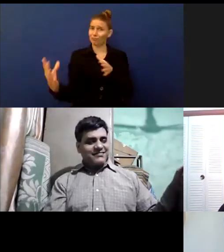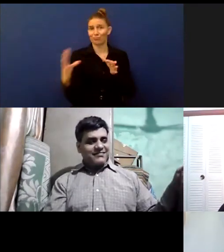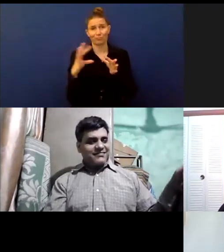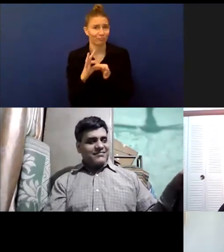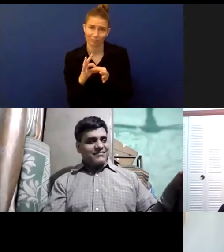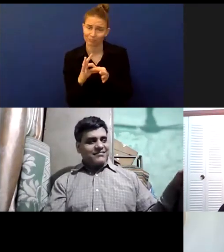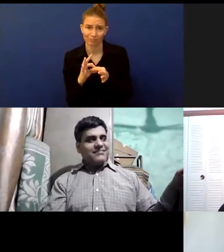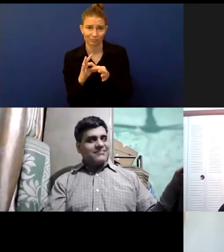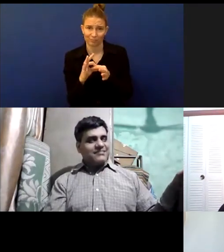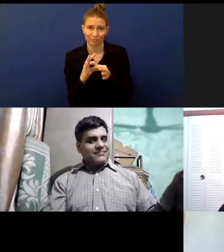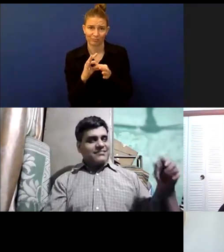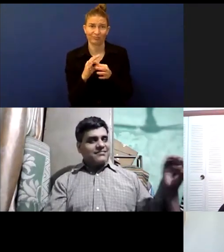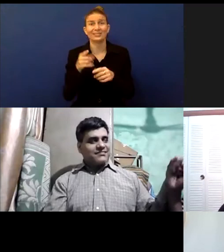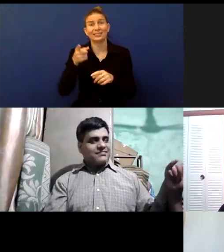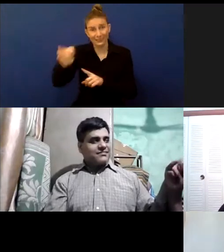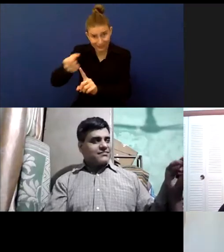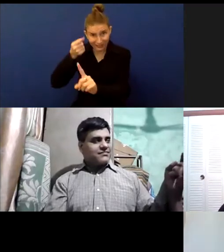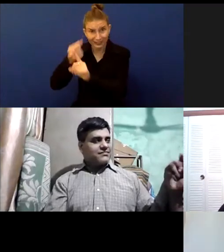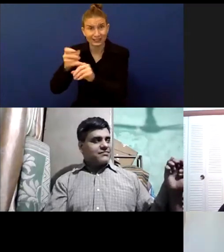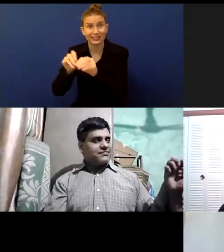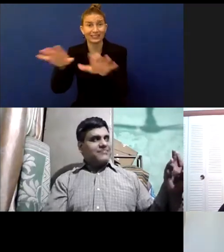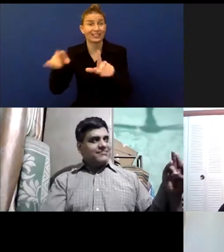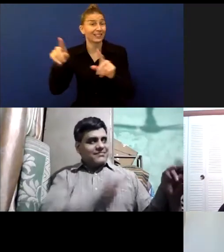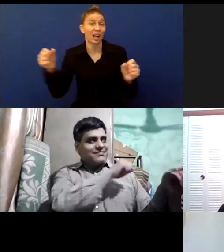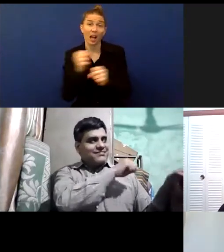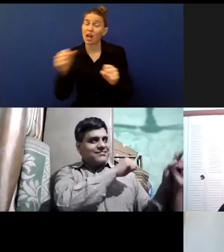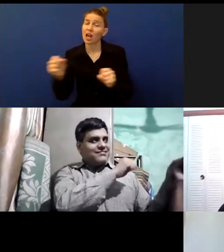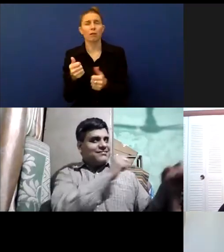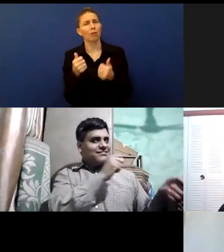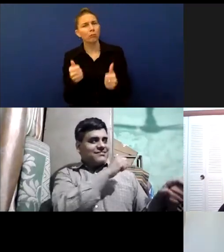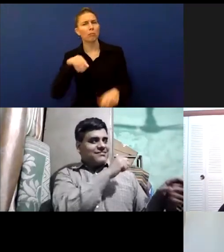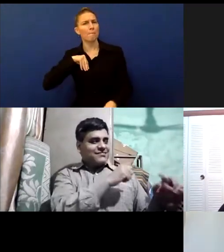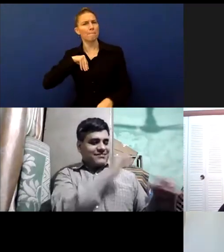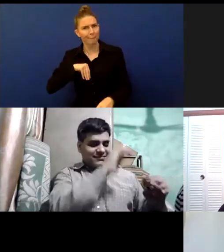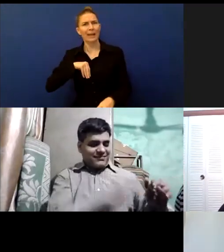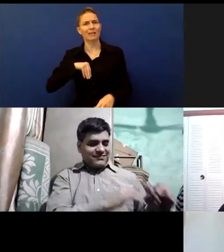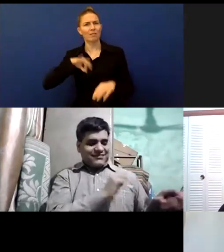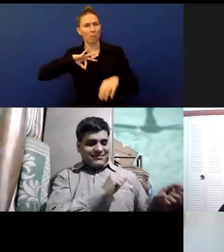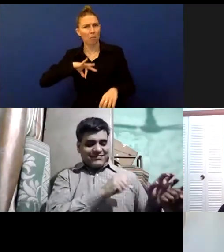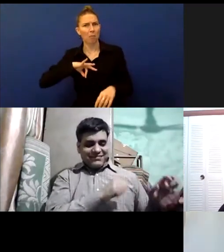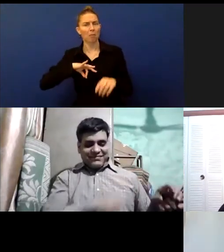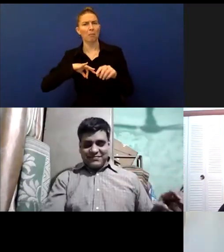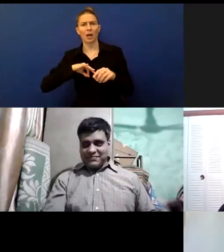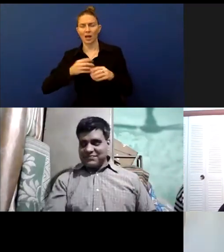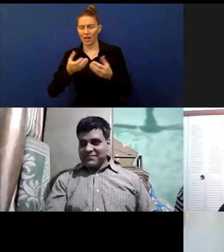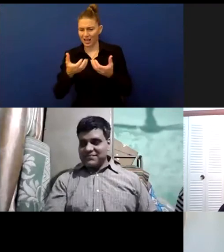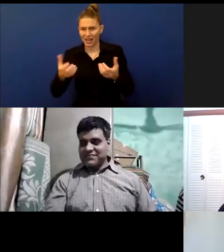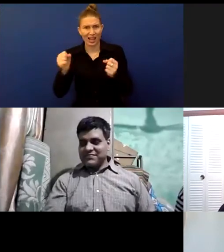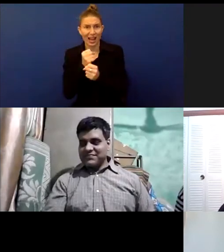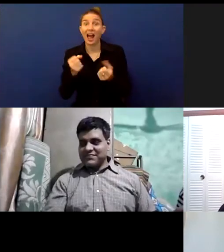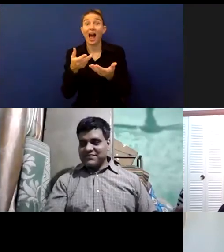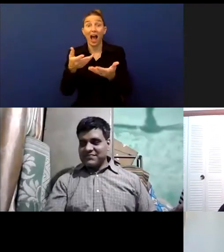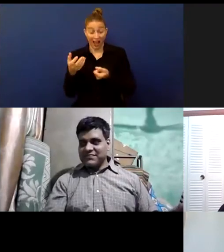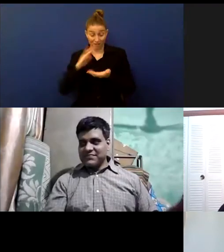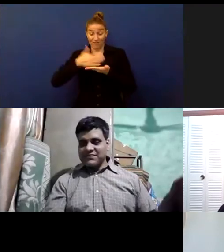has even stricken harder, they cannot properly benefit, they cannot properly use the gadgets. And so